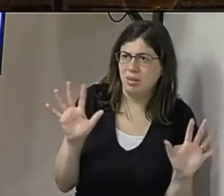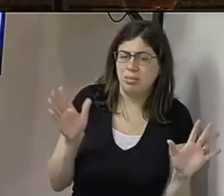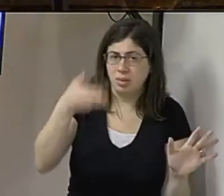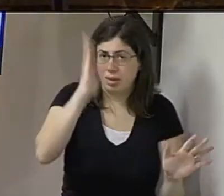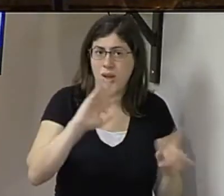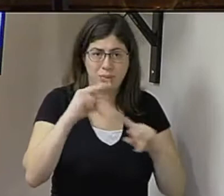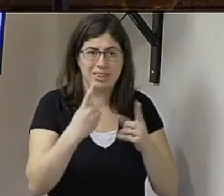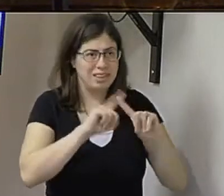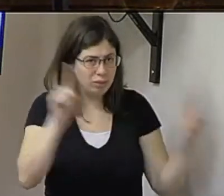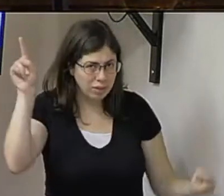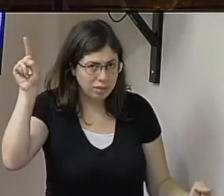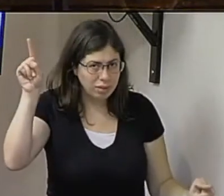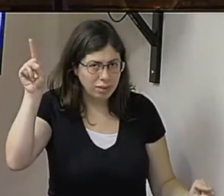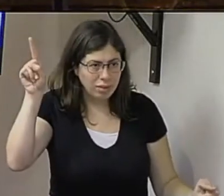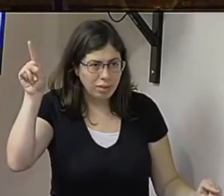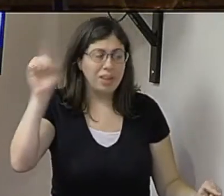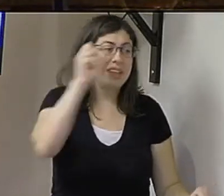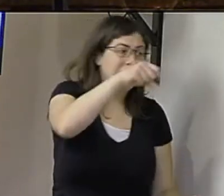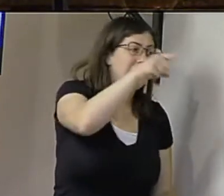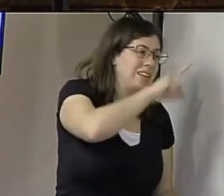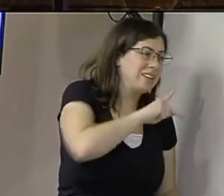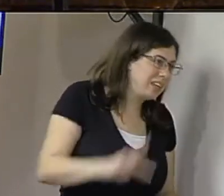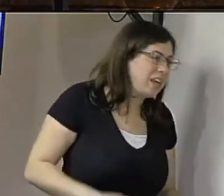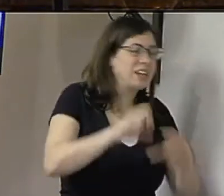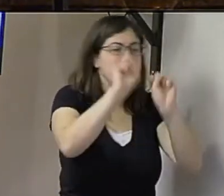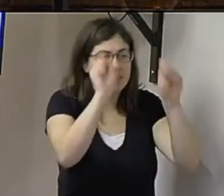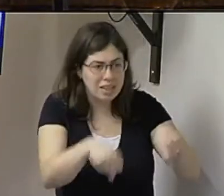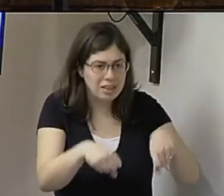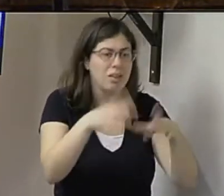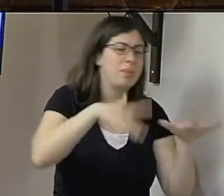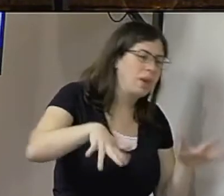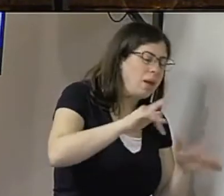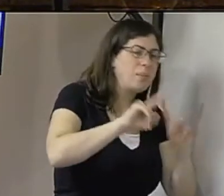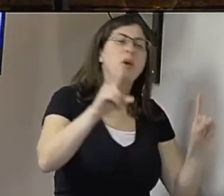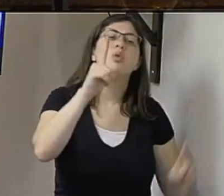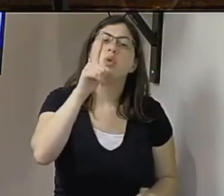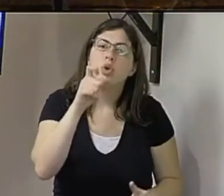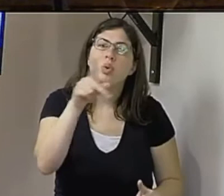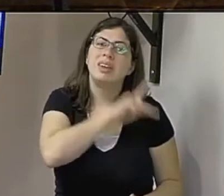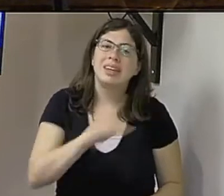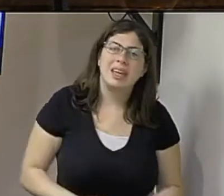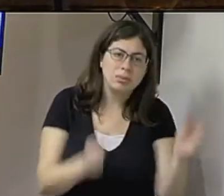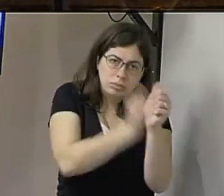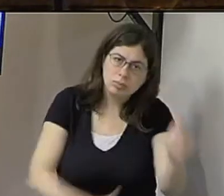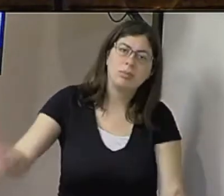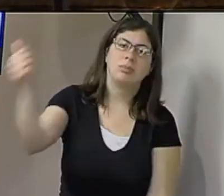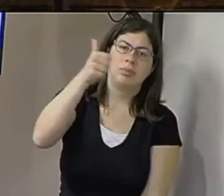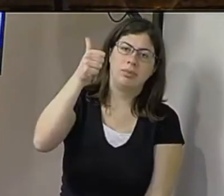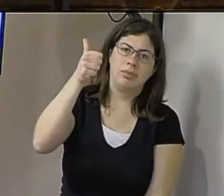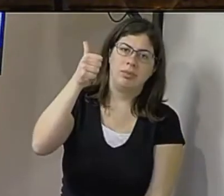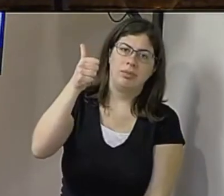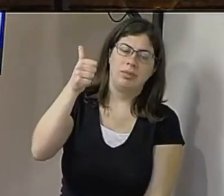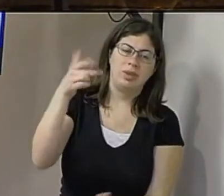it. Peter says, hey, yeah, this is the king, and this is the system, and this is the kingdom, but who is the King of Kings, right? We've been seeing all this